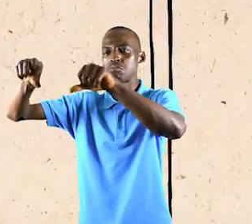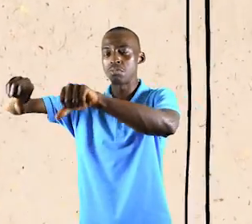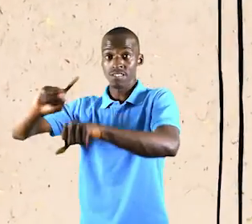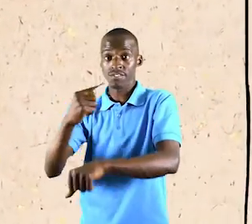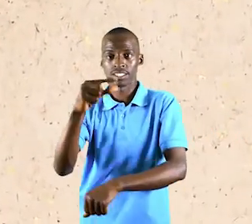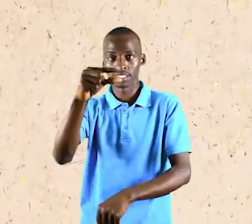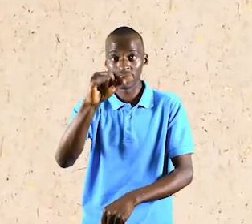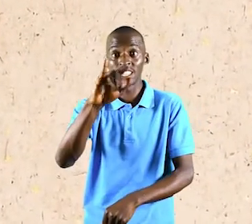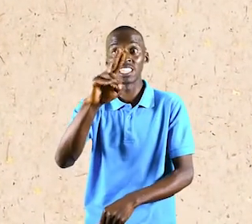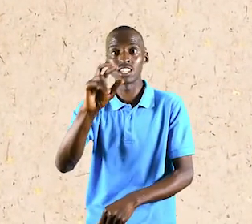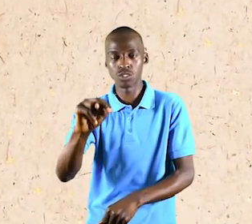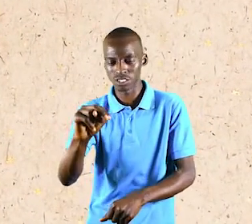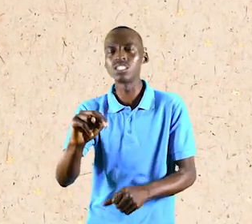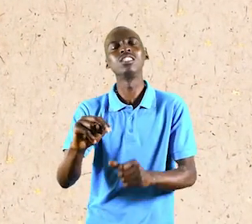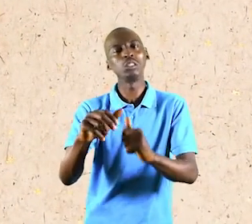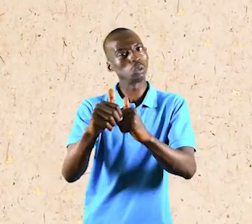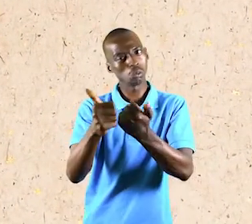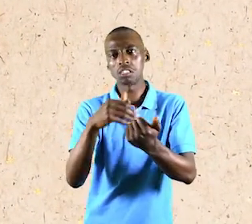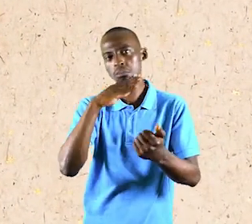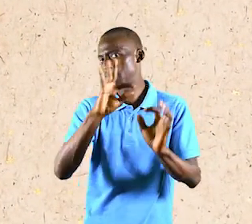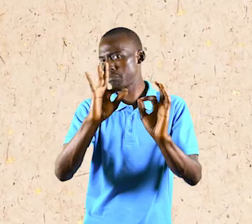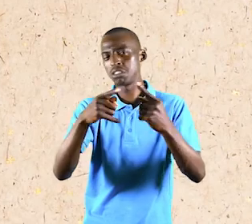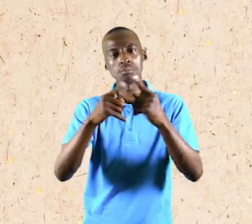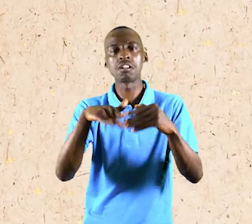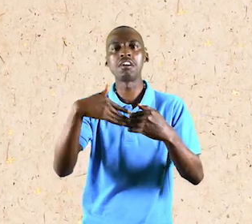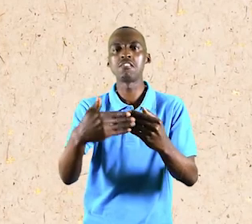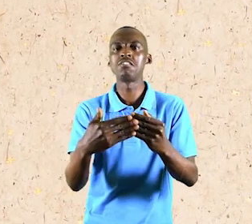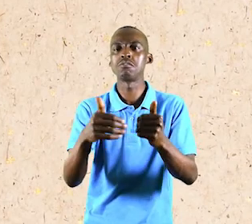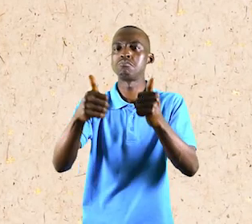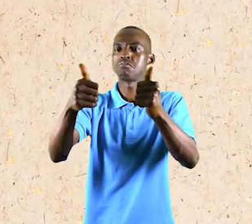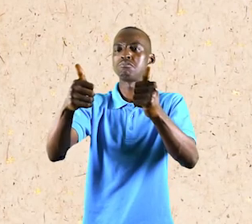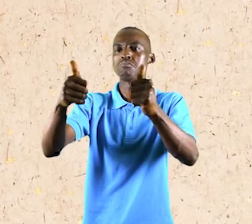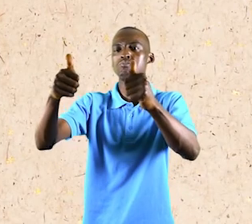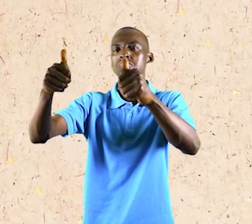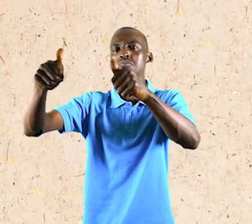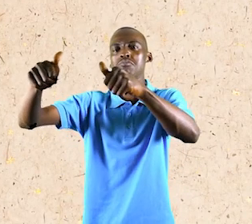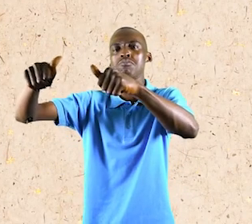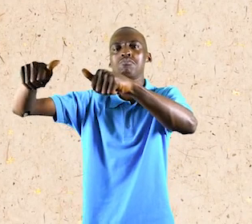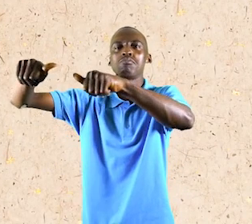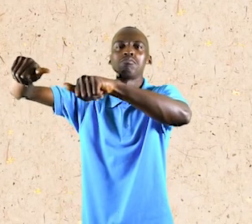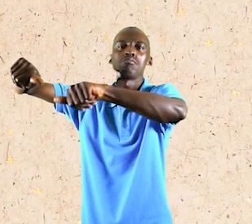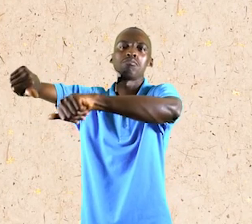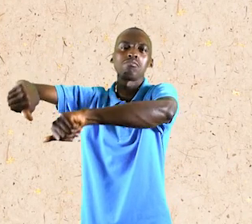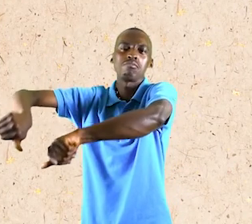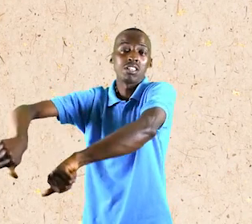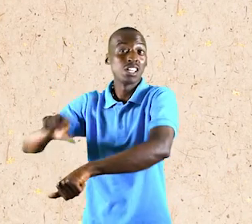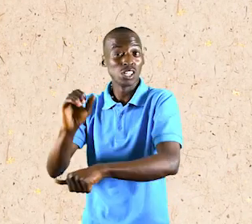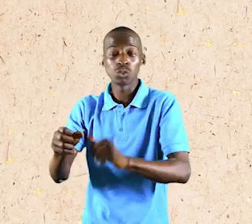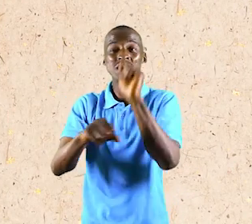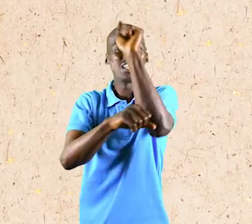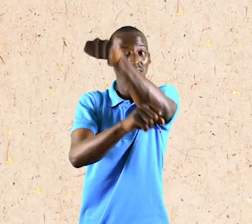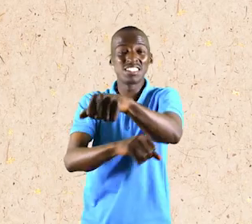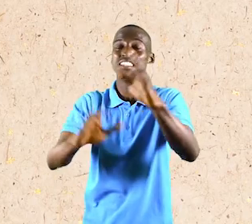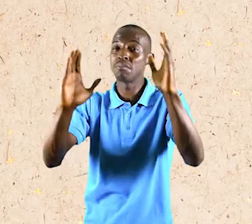he begins pretty well. He's a coward of a man, but he eventually comes to trust that God can save Israel through him. And so he defeats